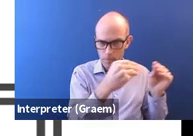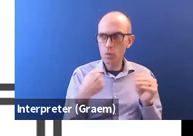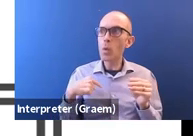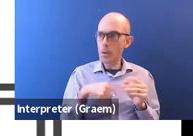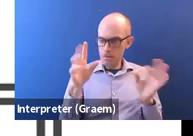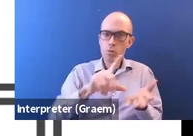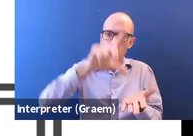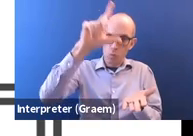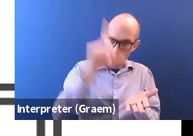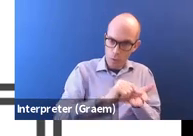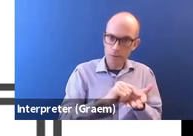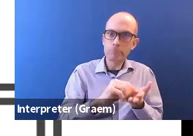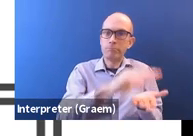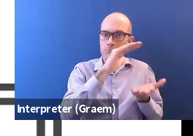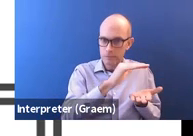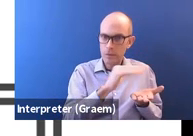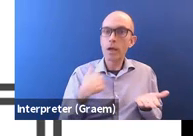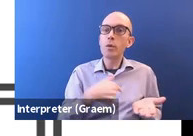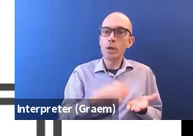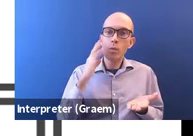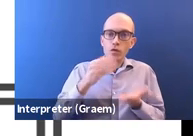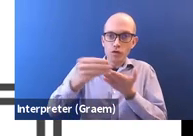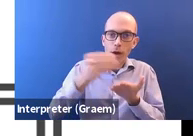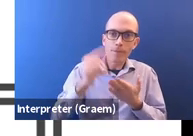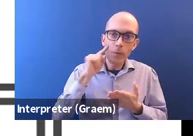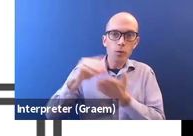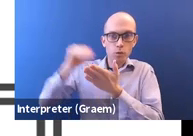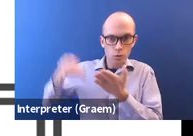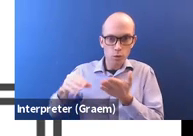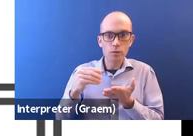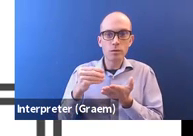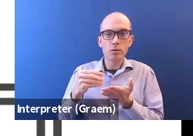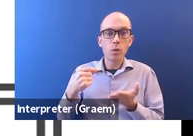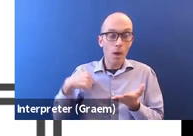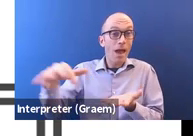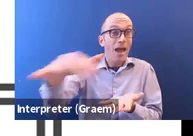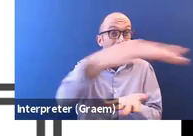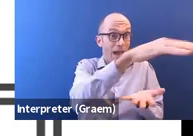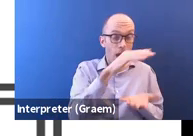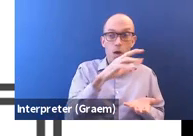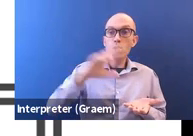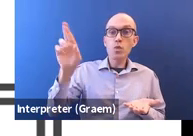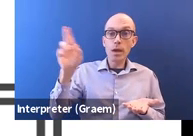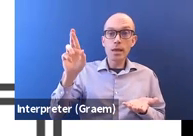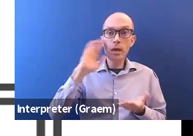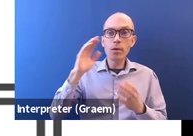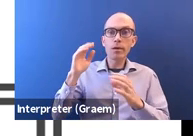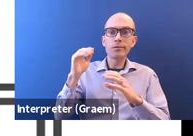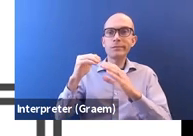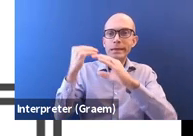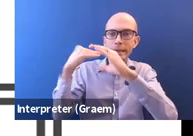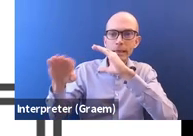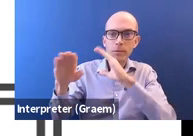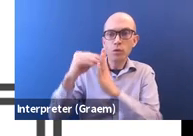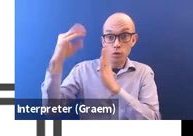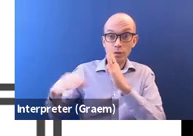for the students. And once everything is compiled and pulled together, we notify the students both email and phone call. And so when the